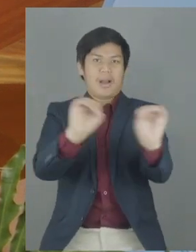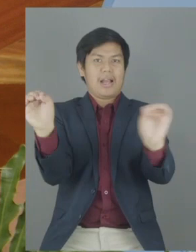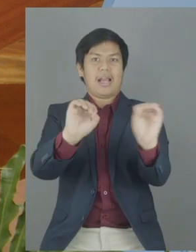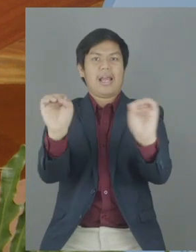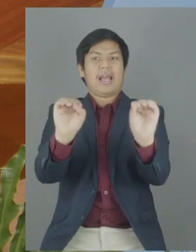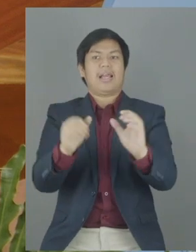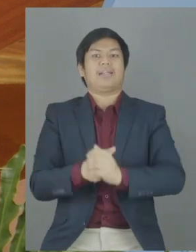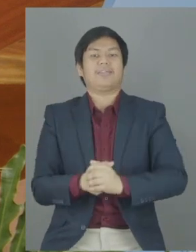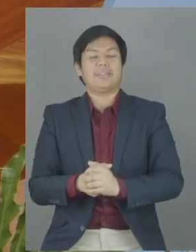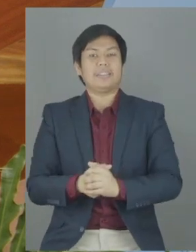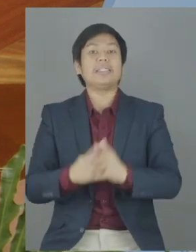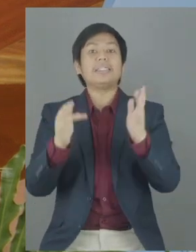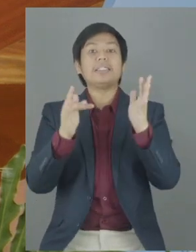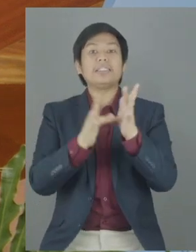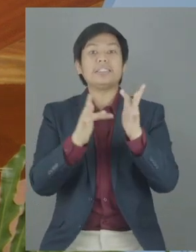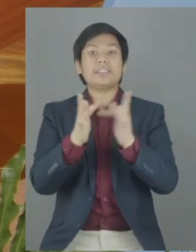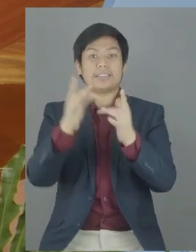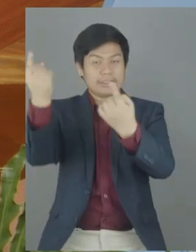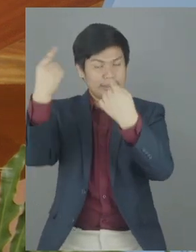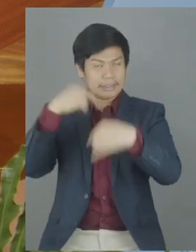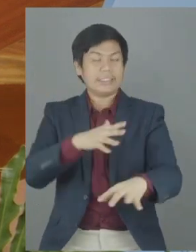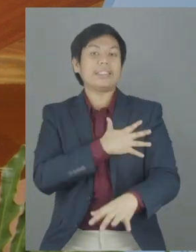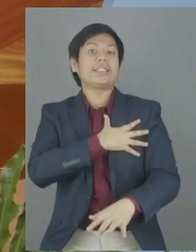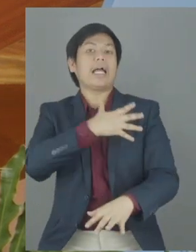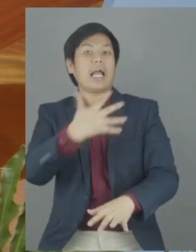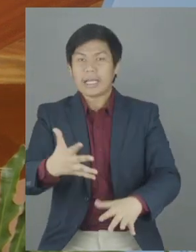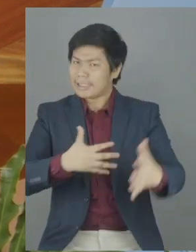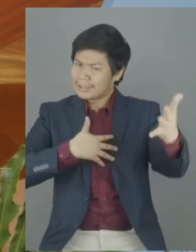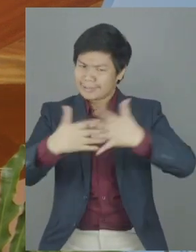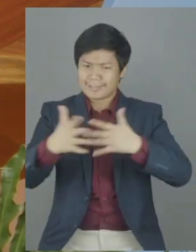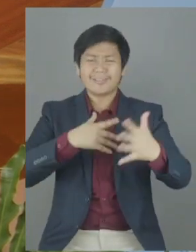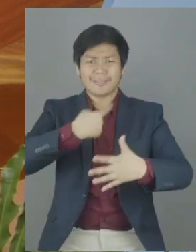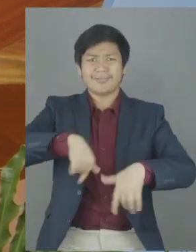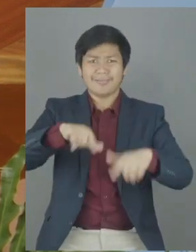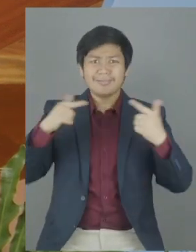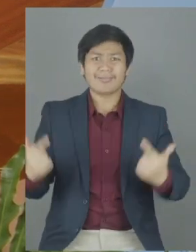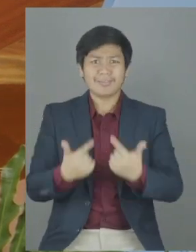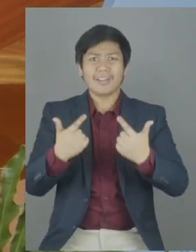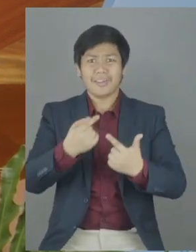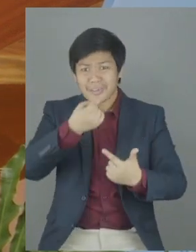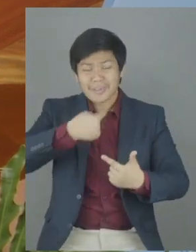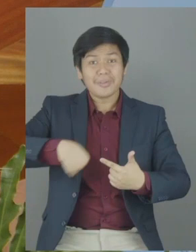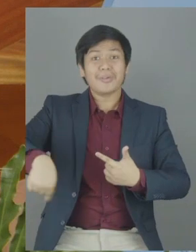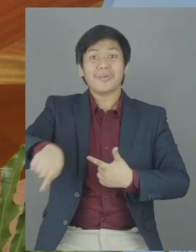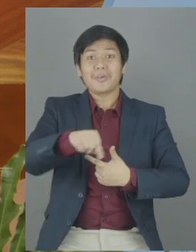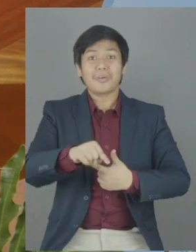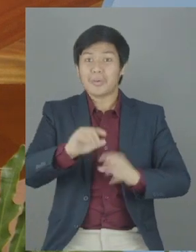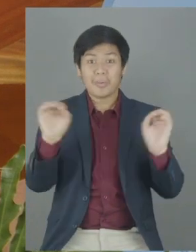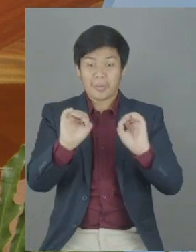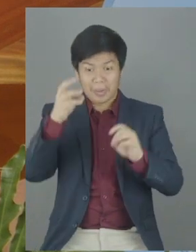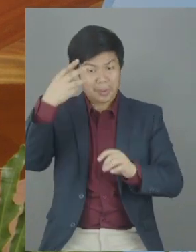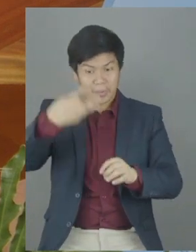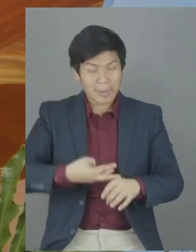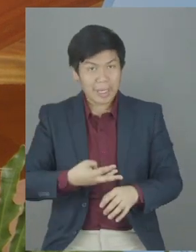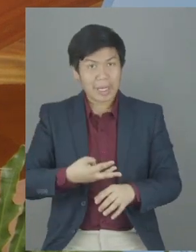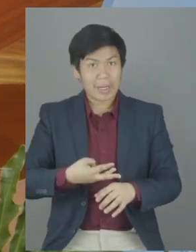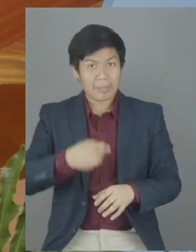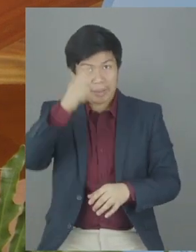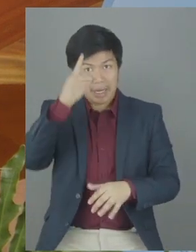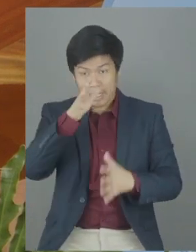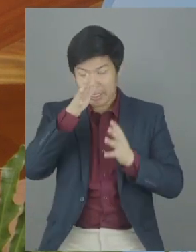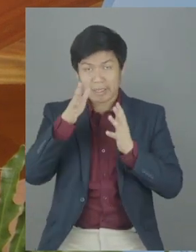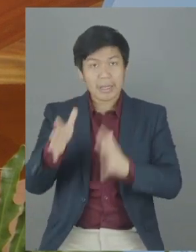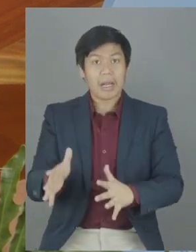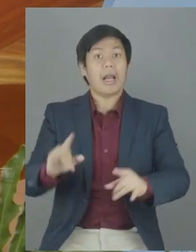And he did that even while we were yet sinners. We were really supposed to be unwelcomed, and yet